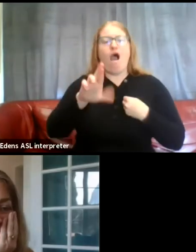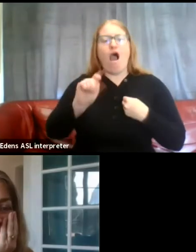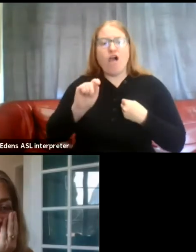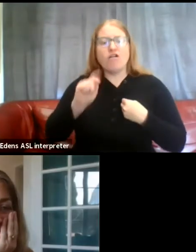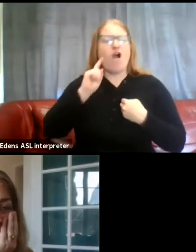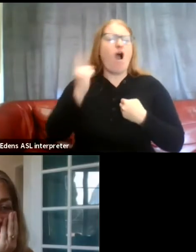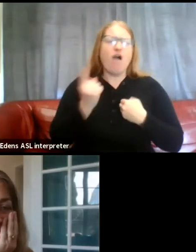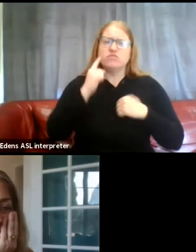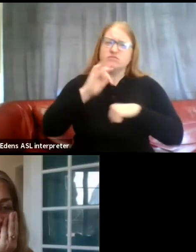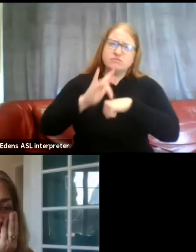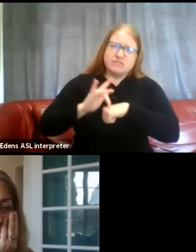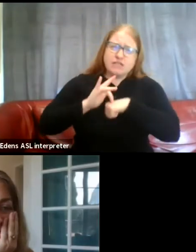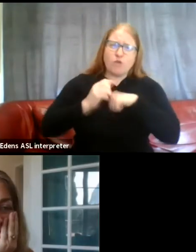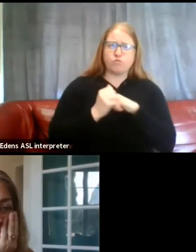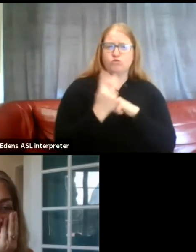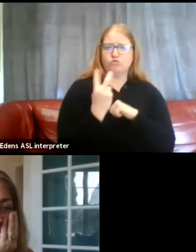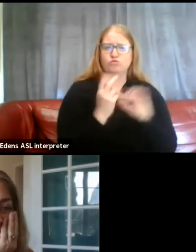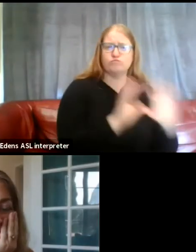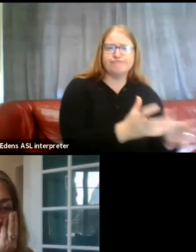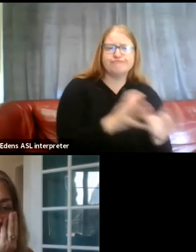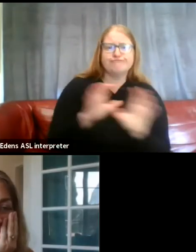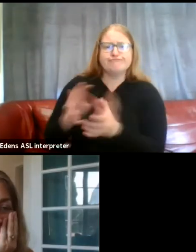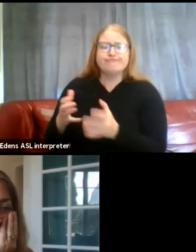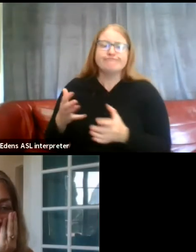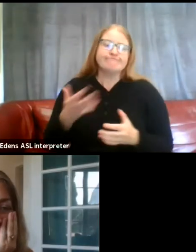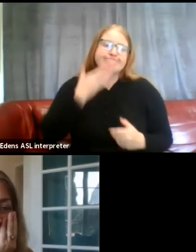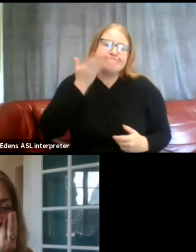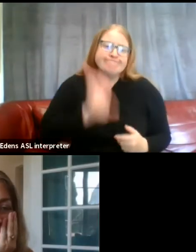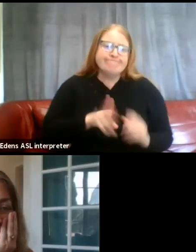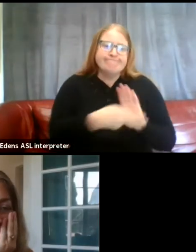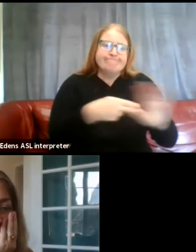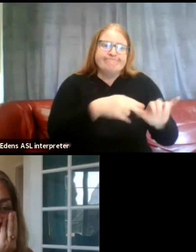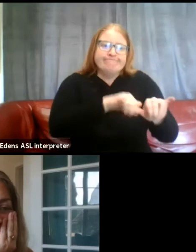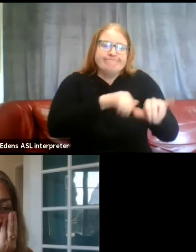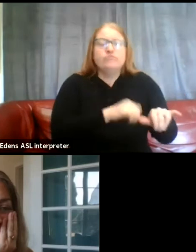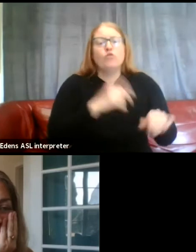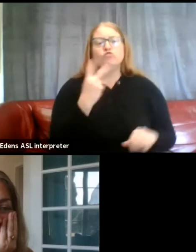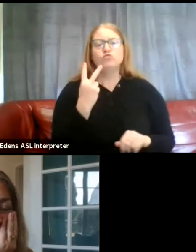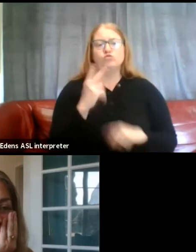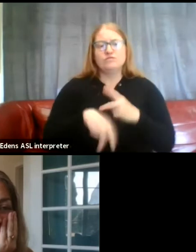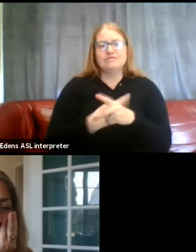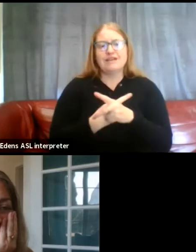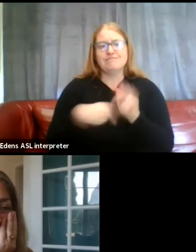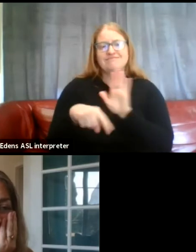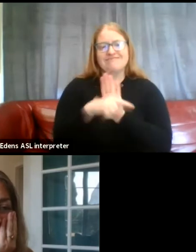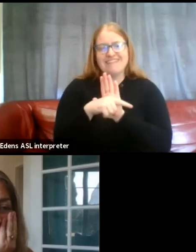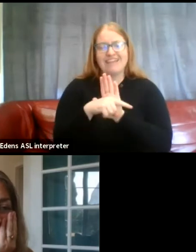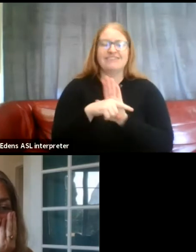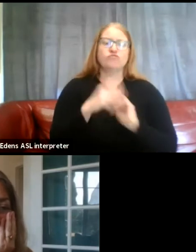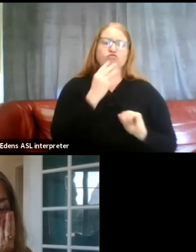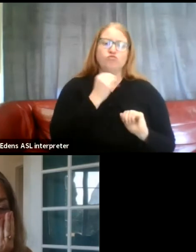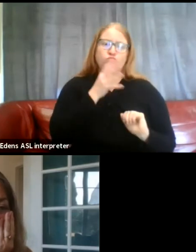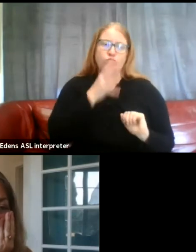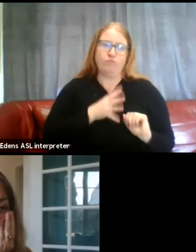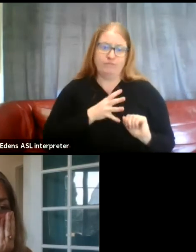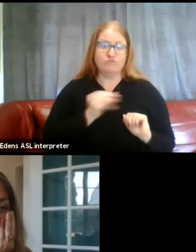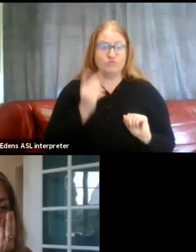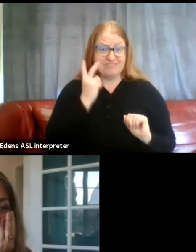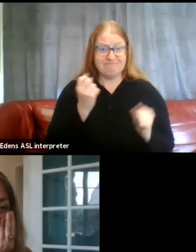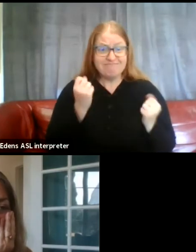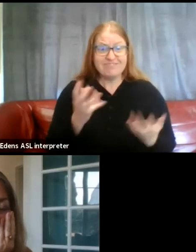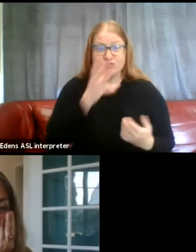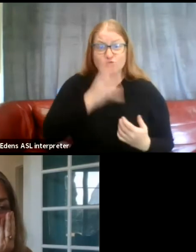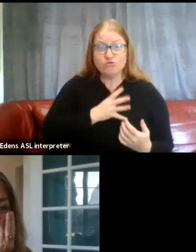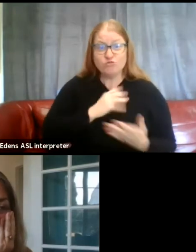two kind of insidious stereotypes of two kinds of negative Jewish women. So you see a lot of Jewish women artists